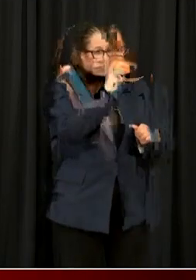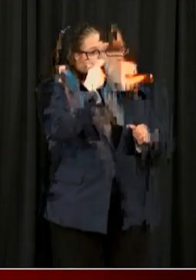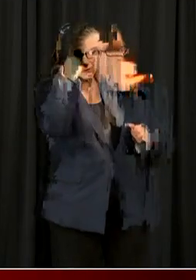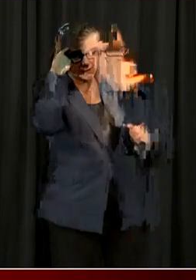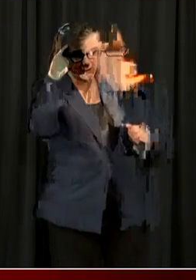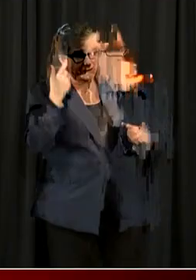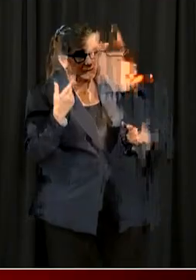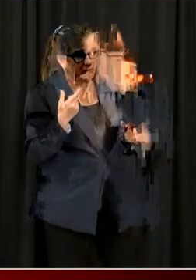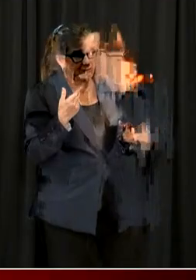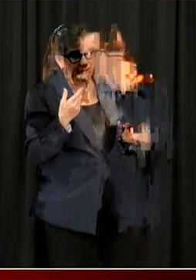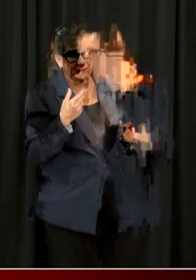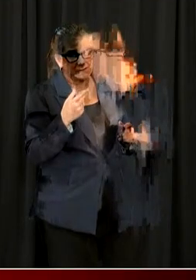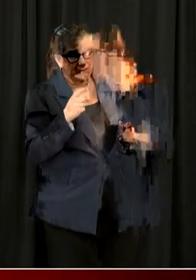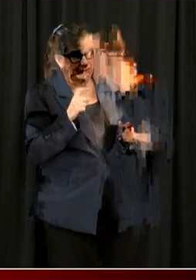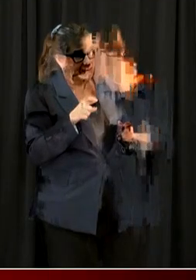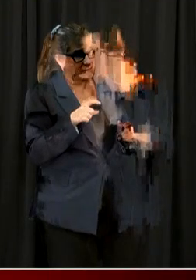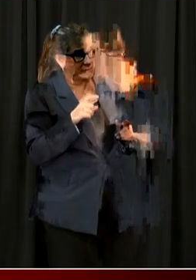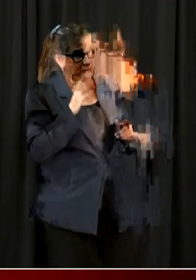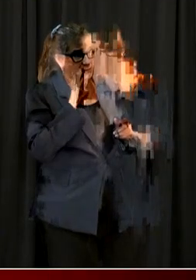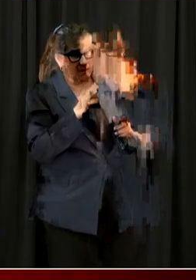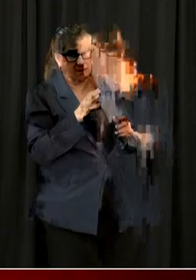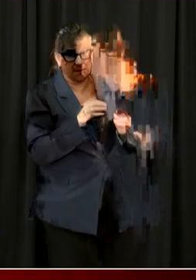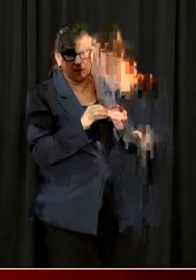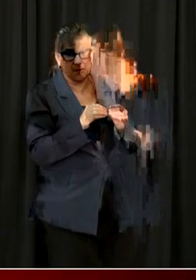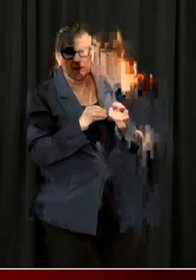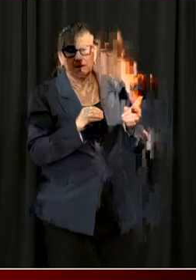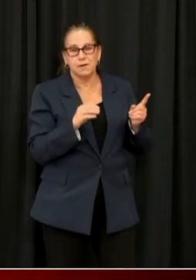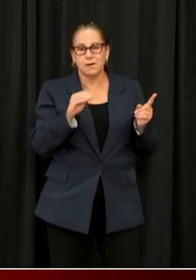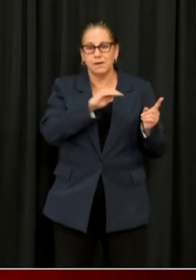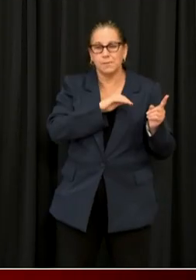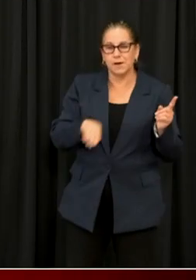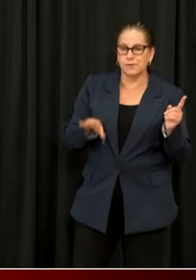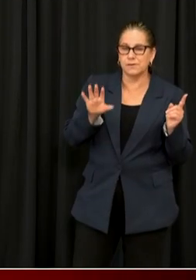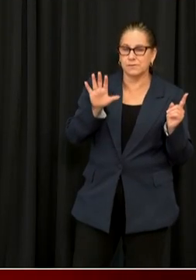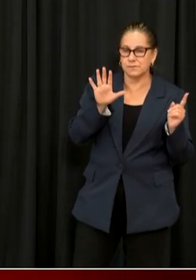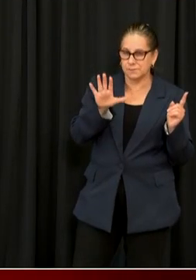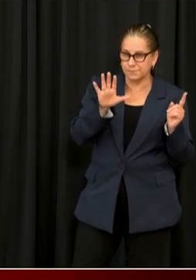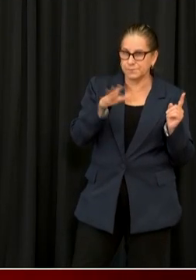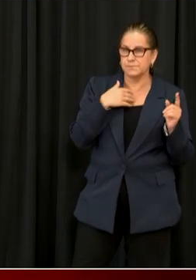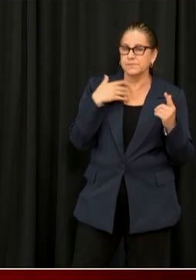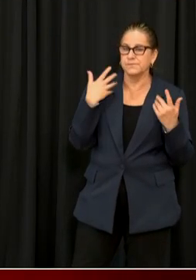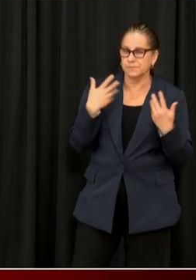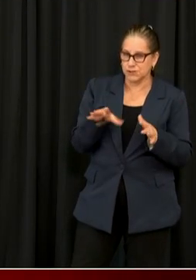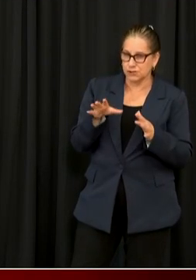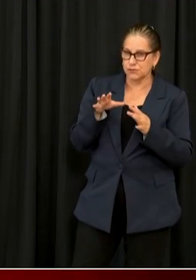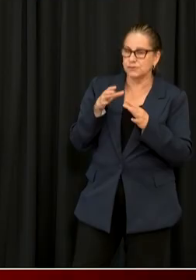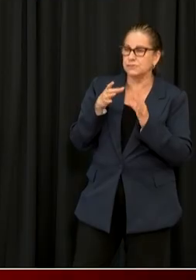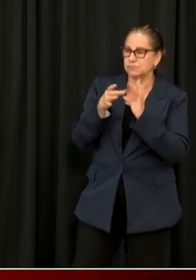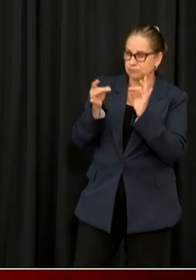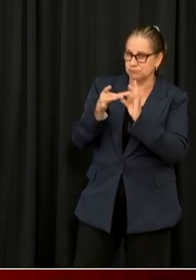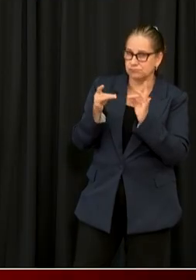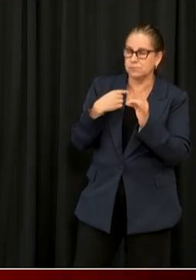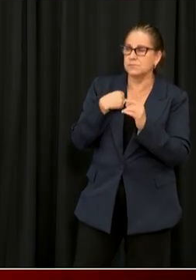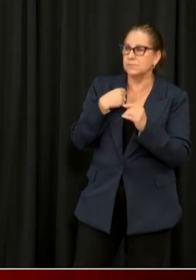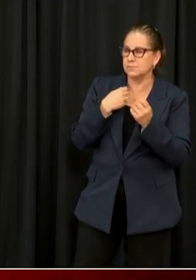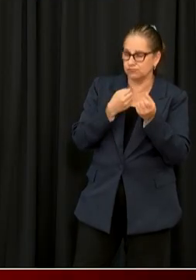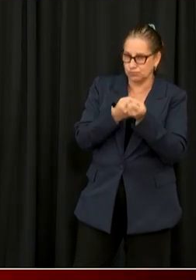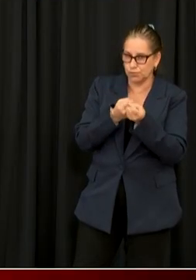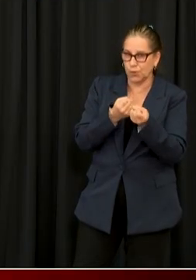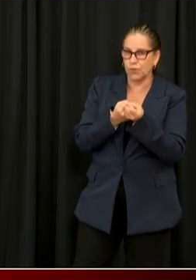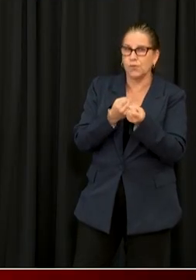basis. I think we commented that we were supportive.